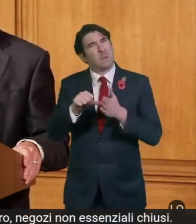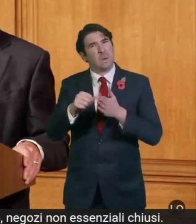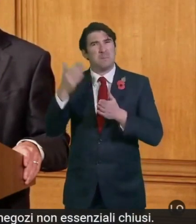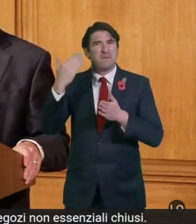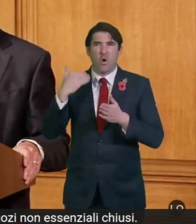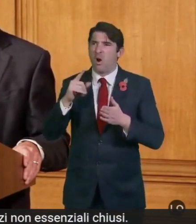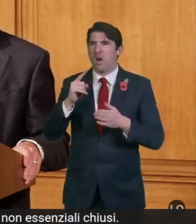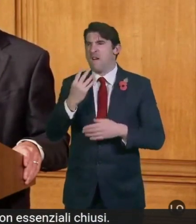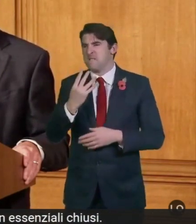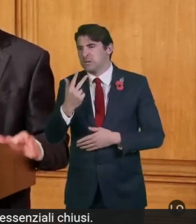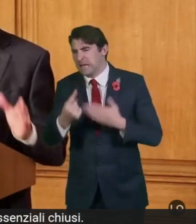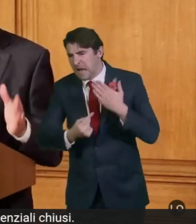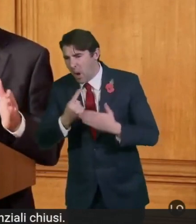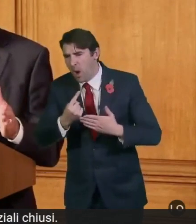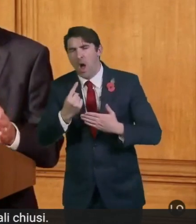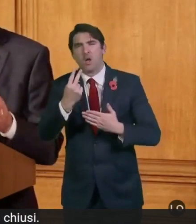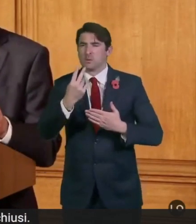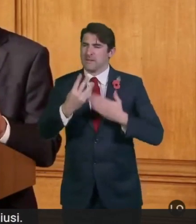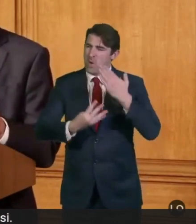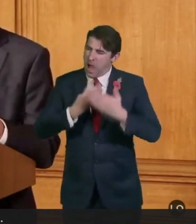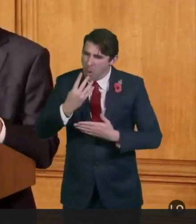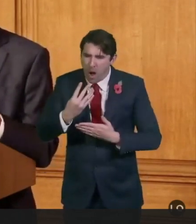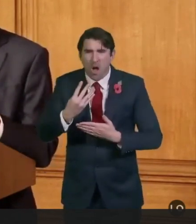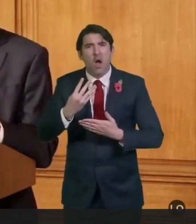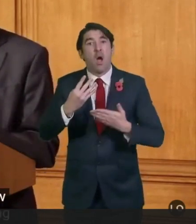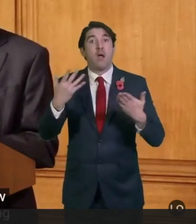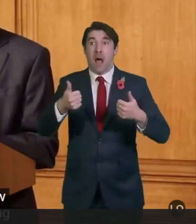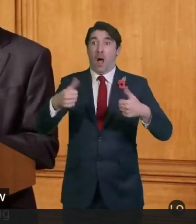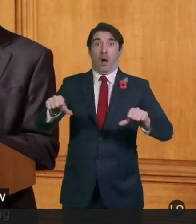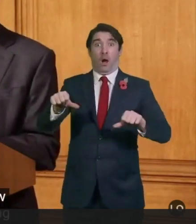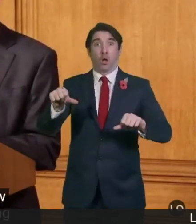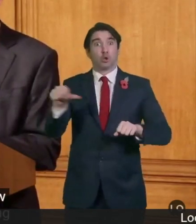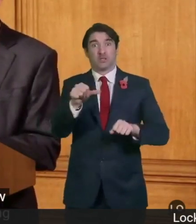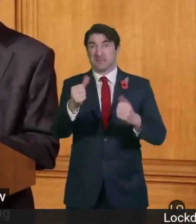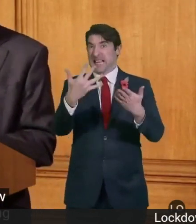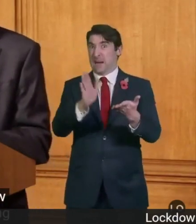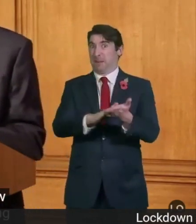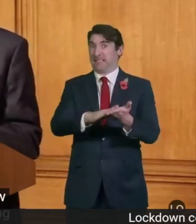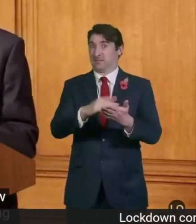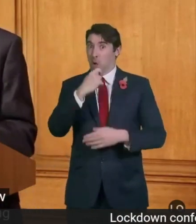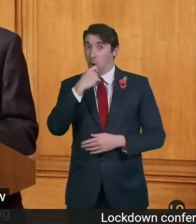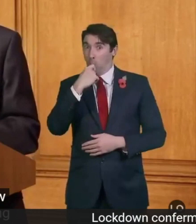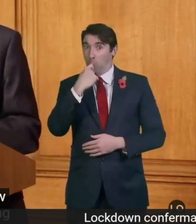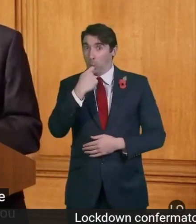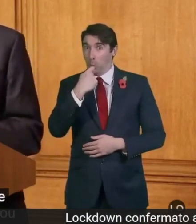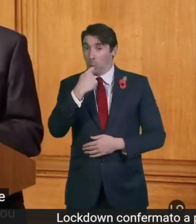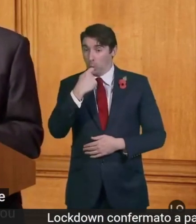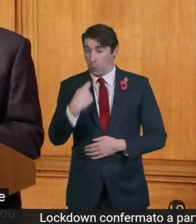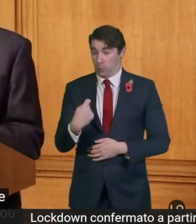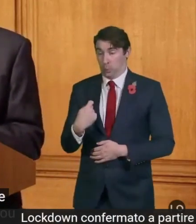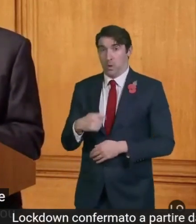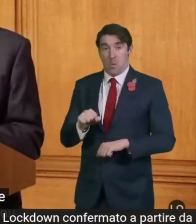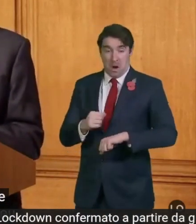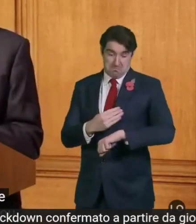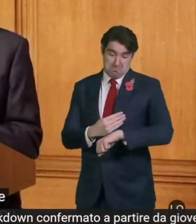looks real as though that's going to come online. So those three things together are concrete, and you can see therefore the advances that are likely to come into play over the